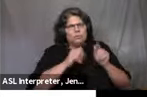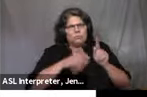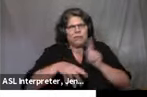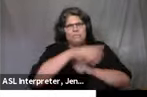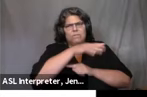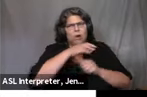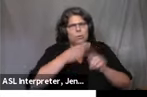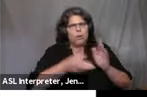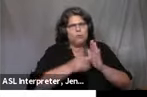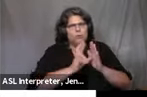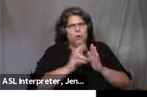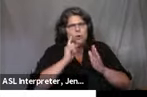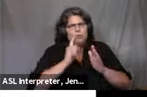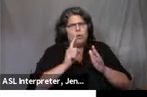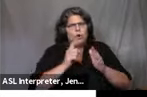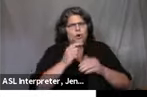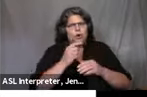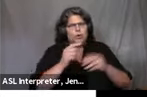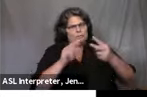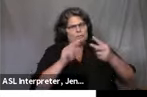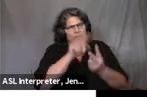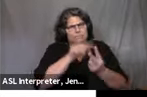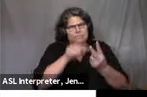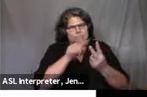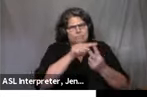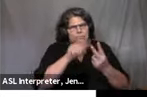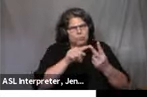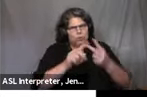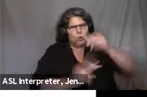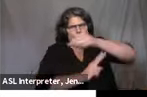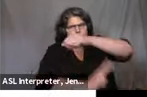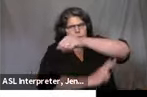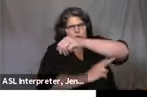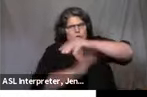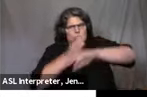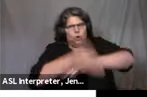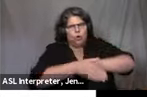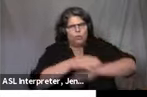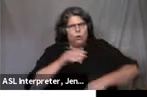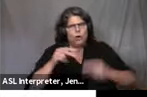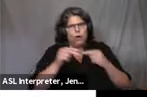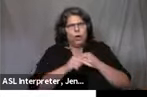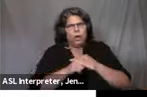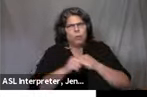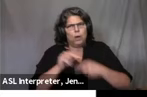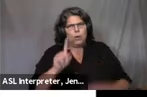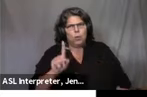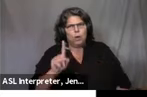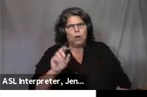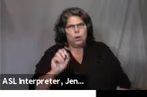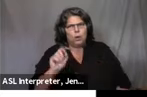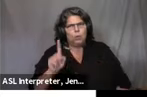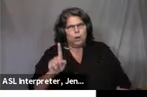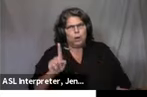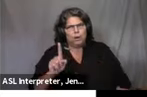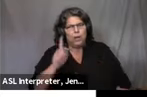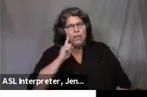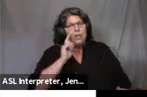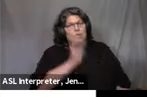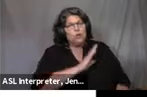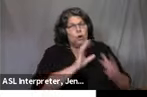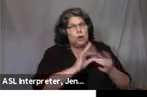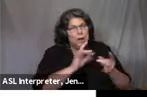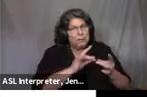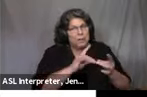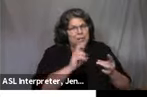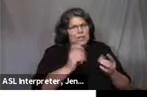101. And I think your comment is best directed to the people, the city